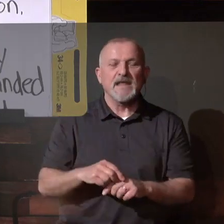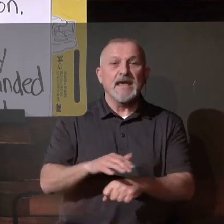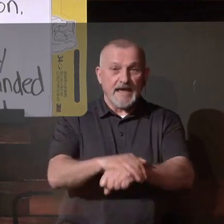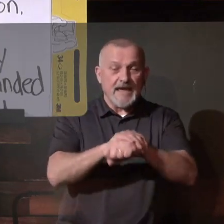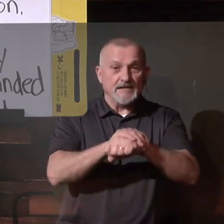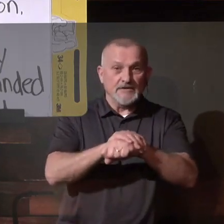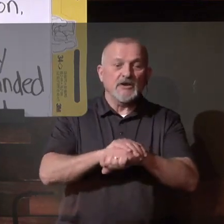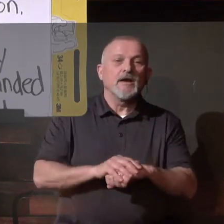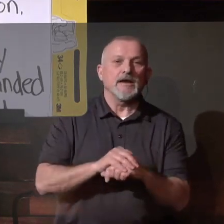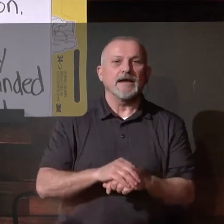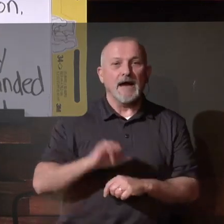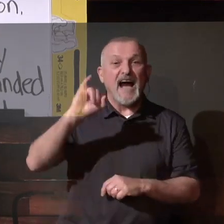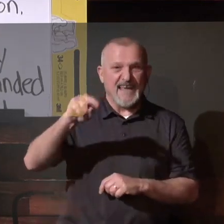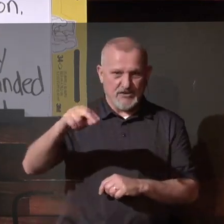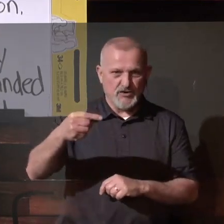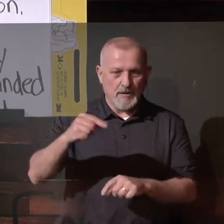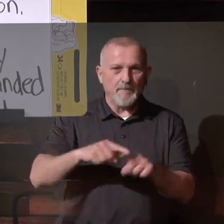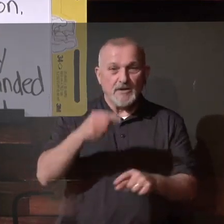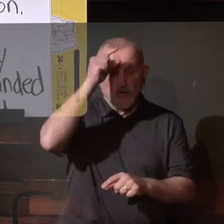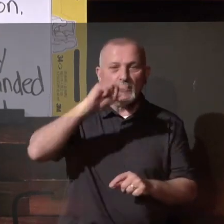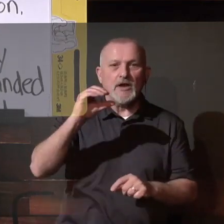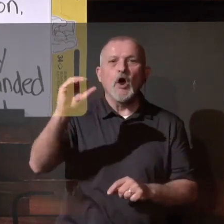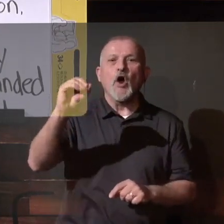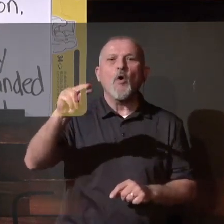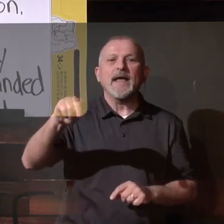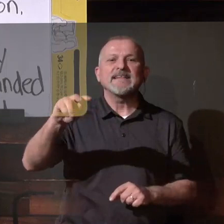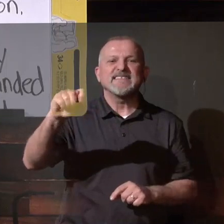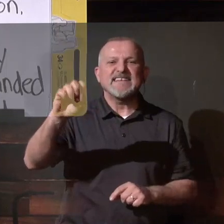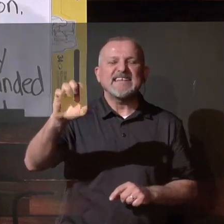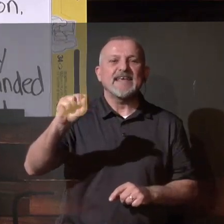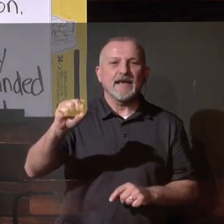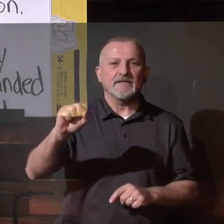Greek, it's either O-N-T-E-S or E-N-T-E-S at the ending.